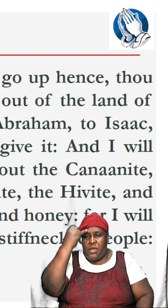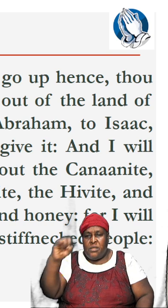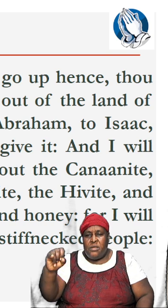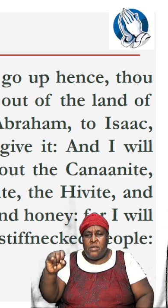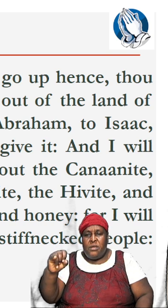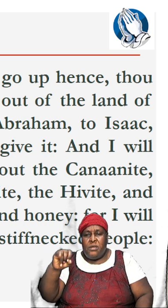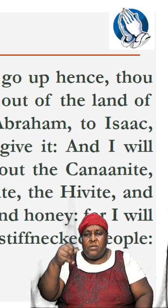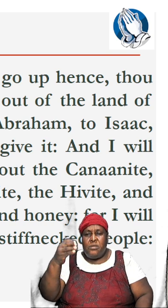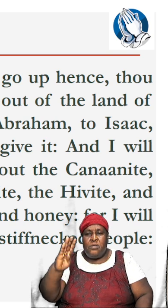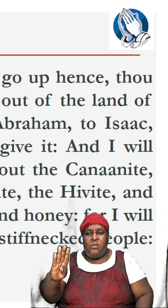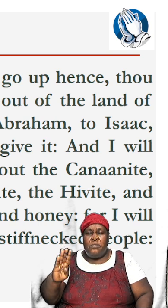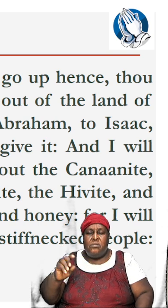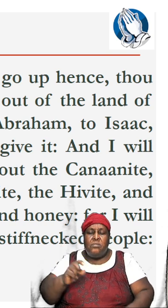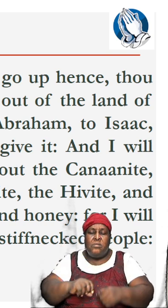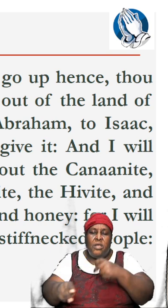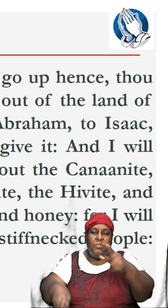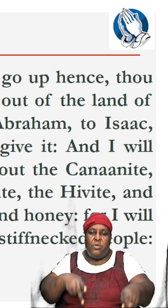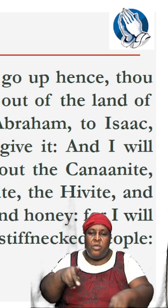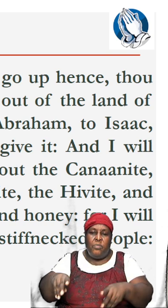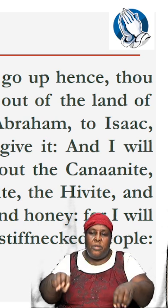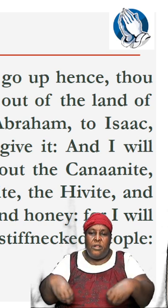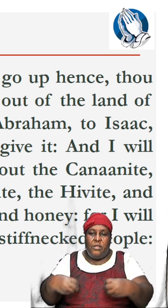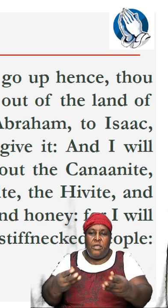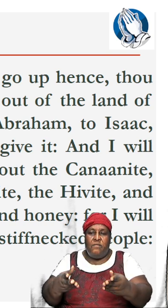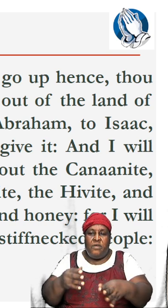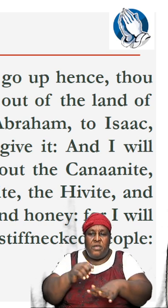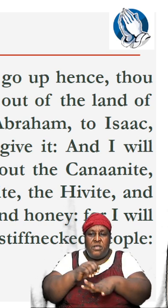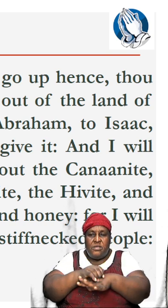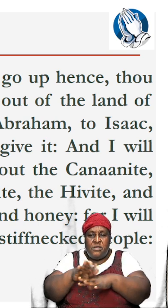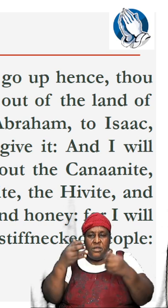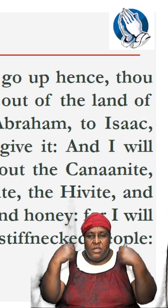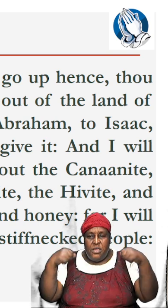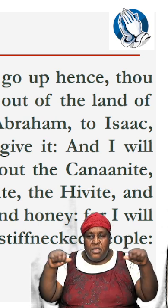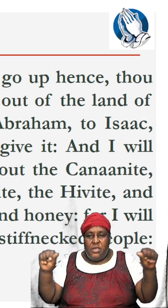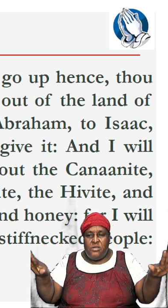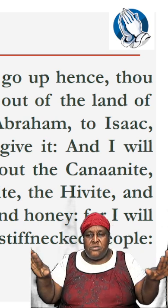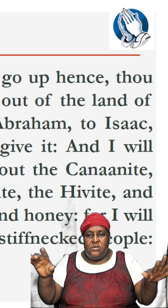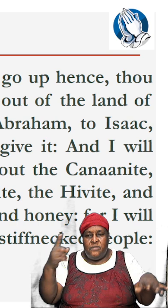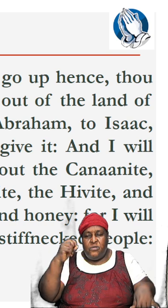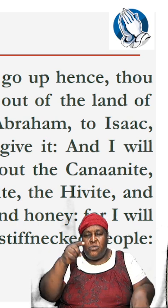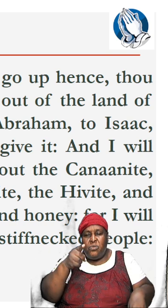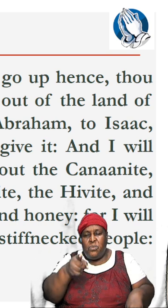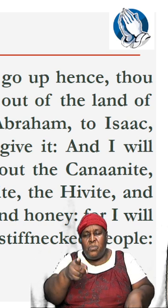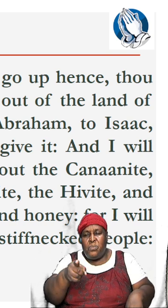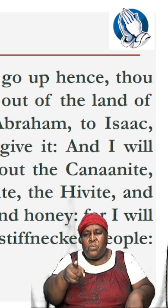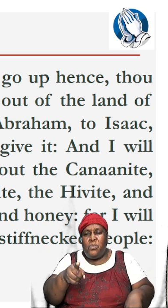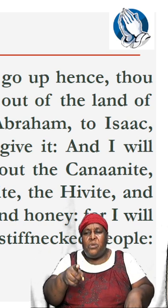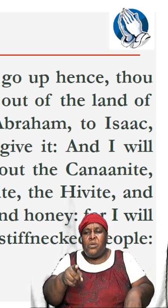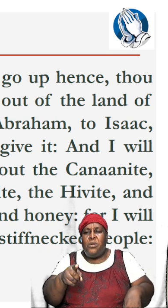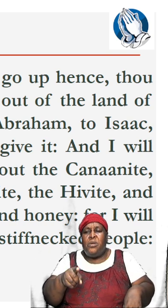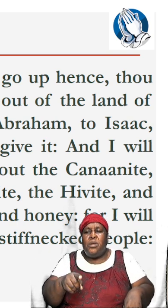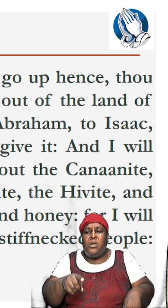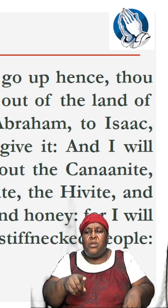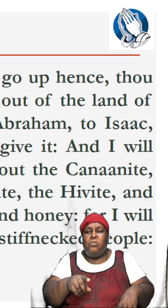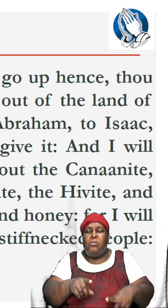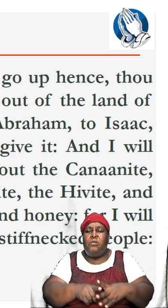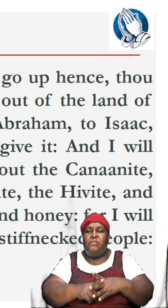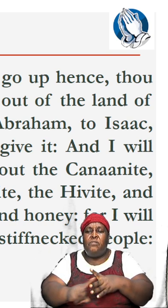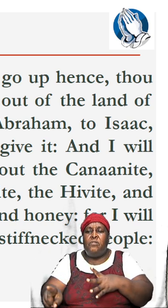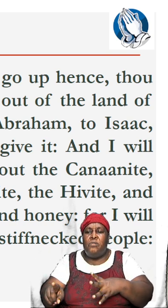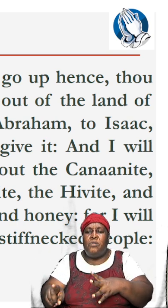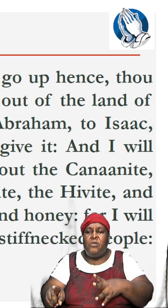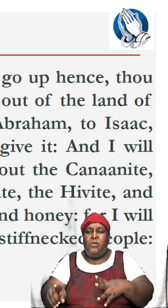thy seed will I give it, and I will send an angel before thee, and I will drive out the